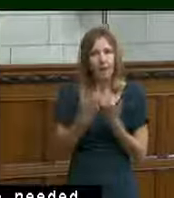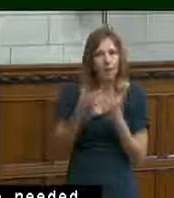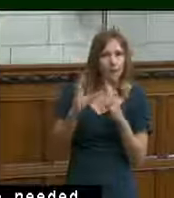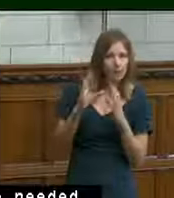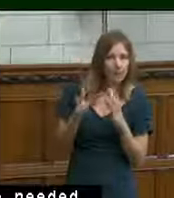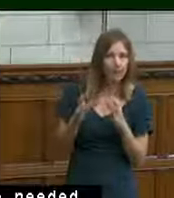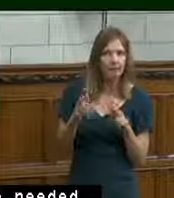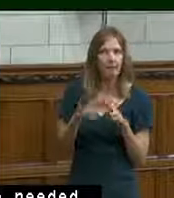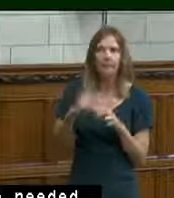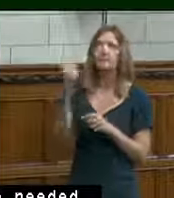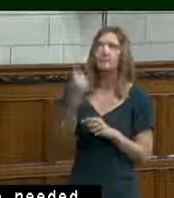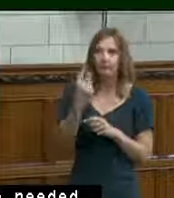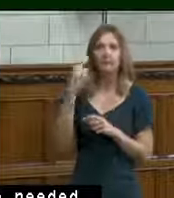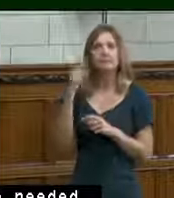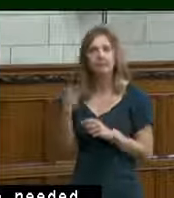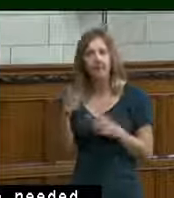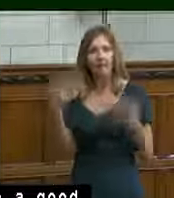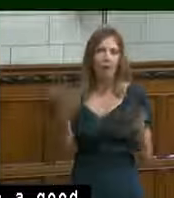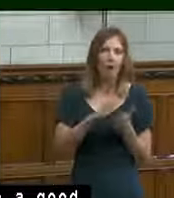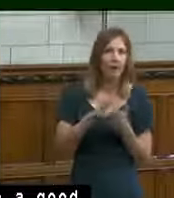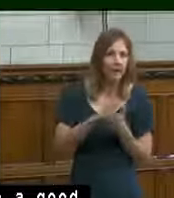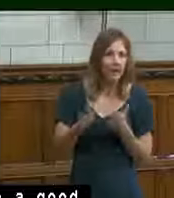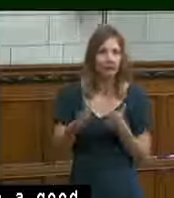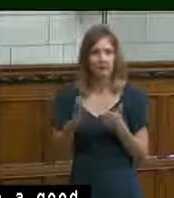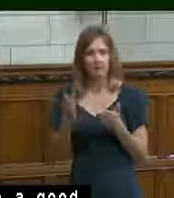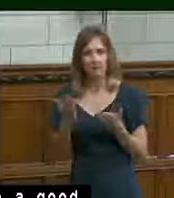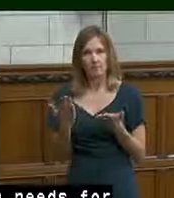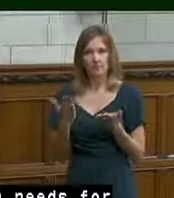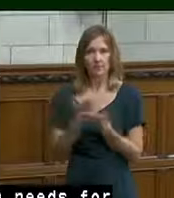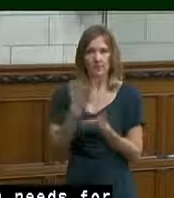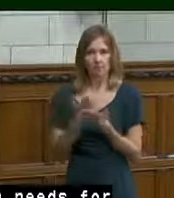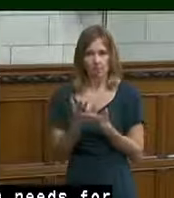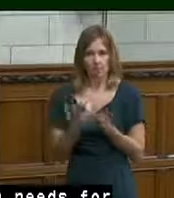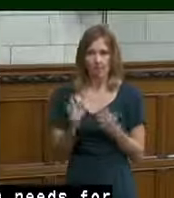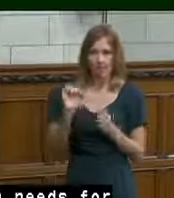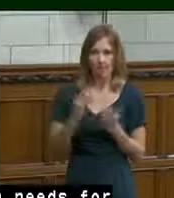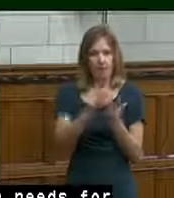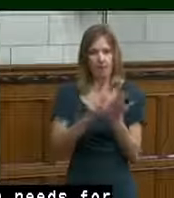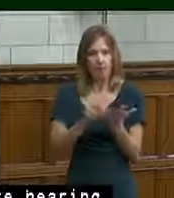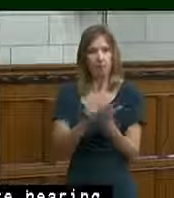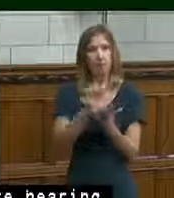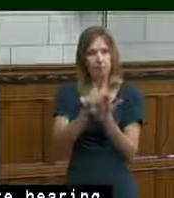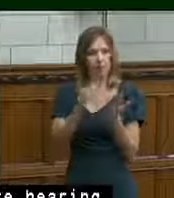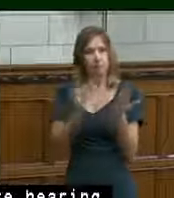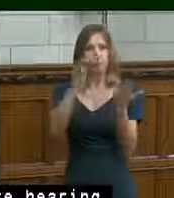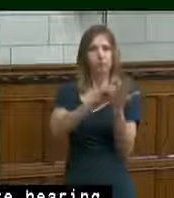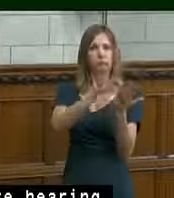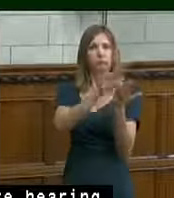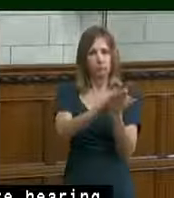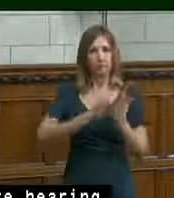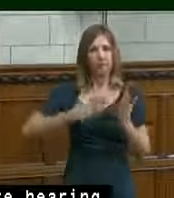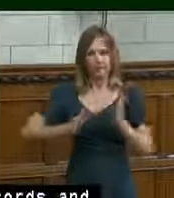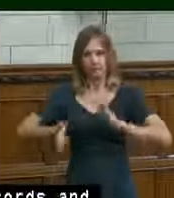are deaf or have hearing loss, and their medical records and files should be annotated appropriately. They quote from a